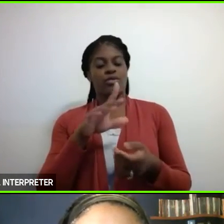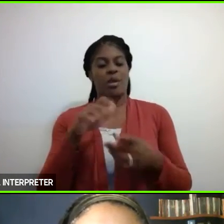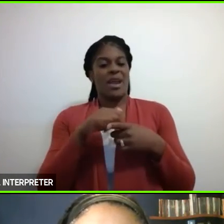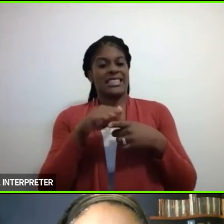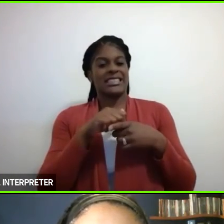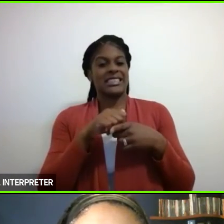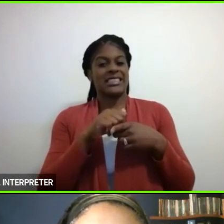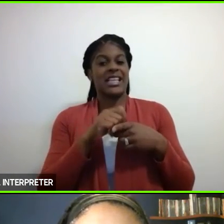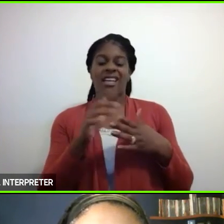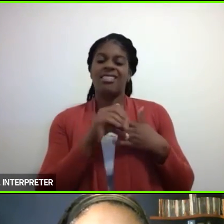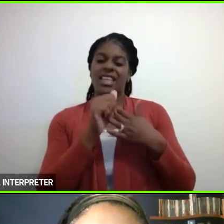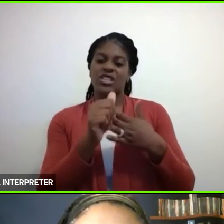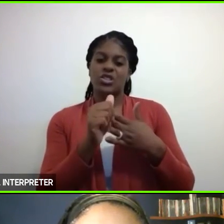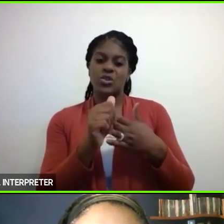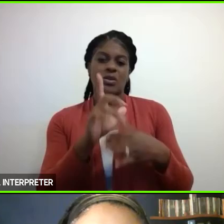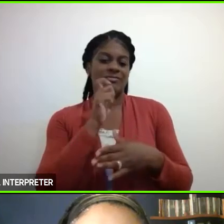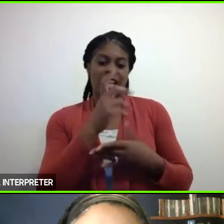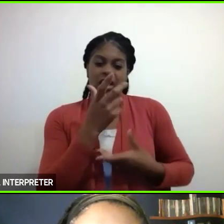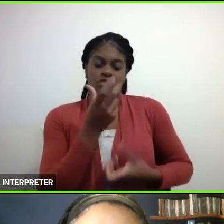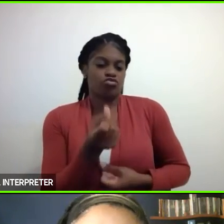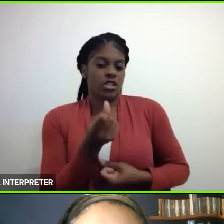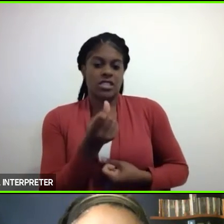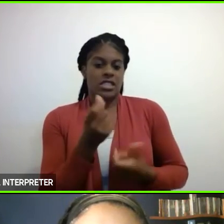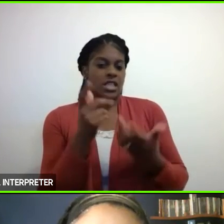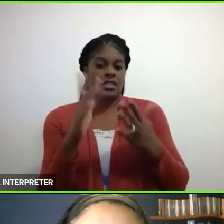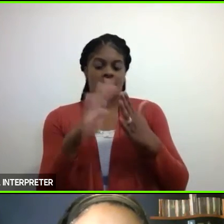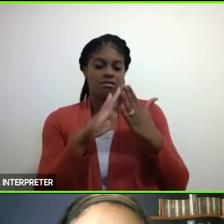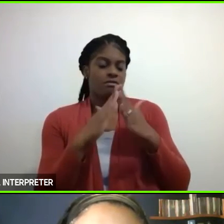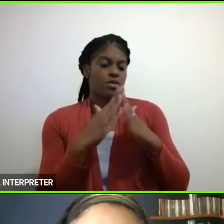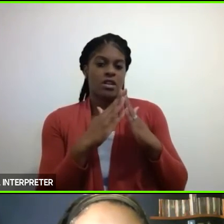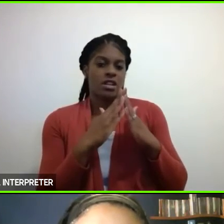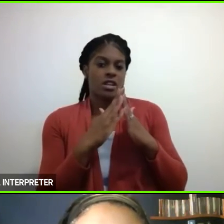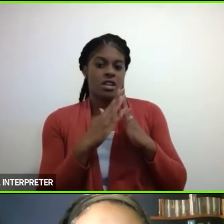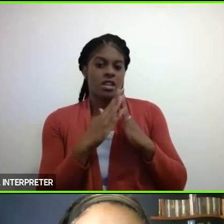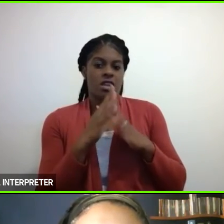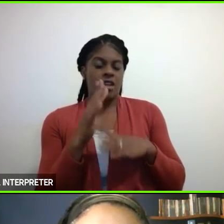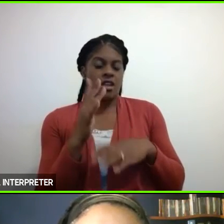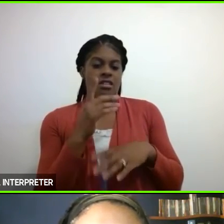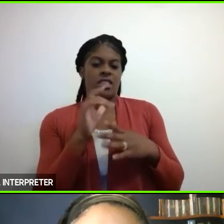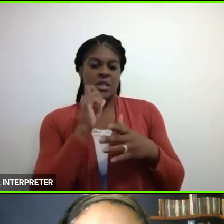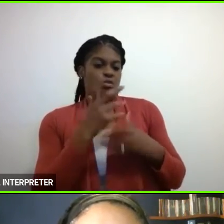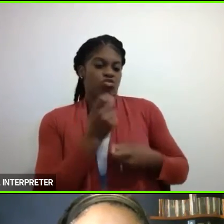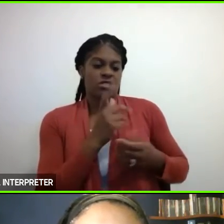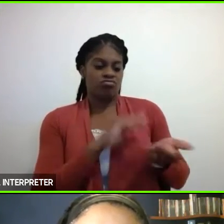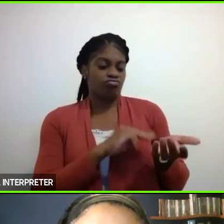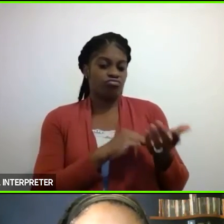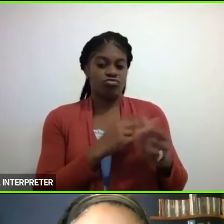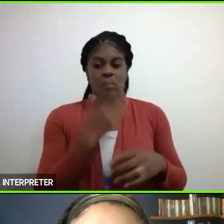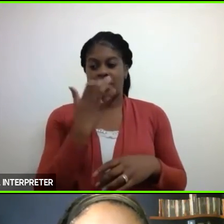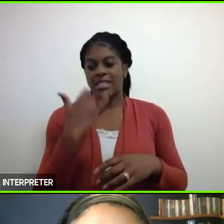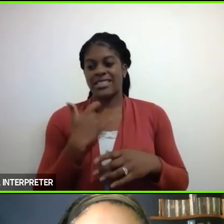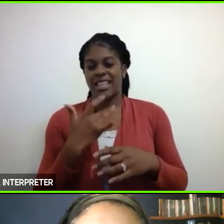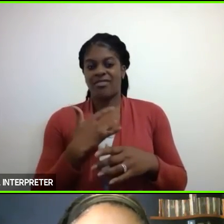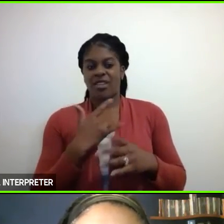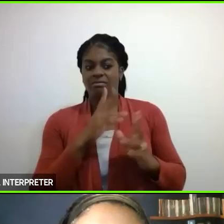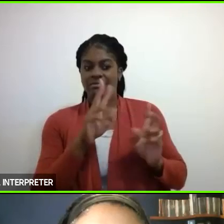a legacy of distrust within communities of color as far as how they would be valued